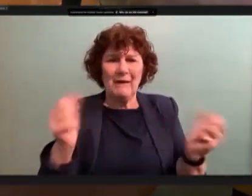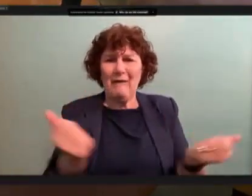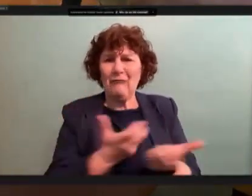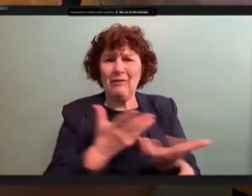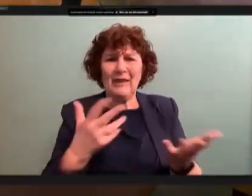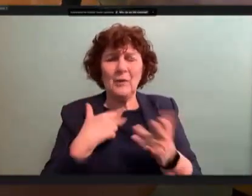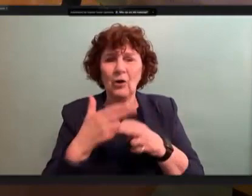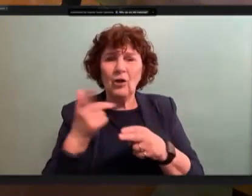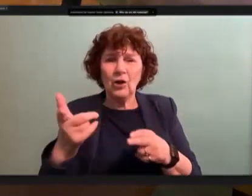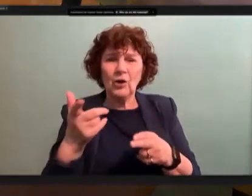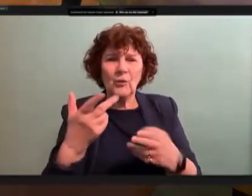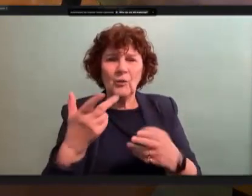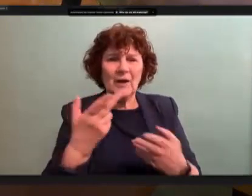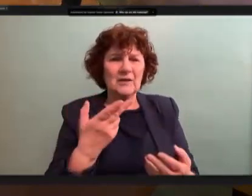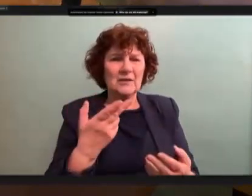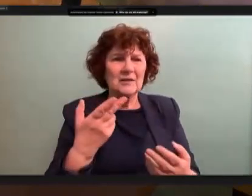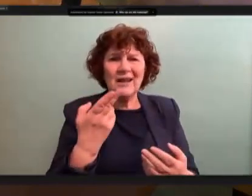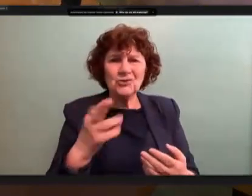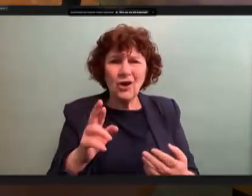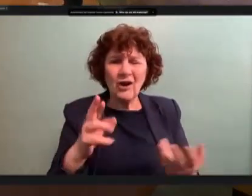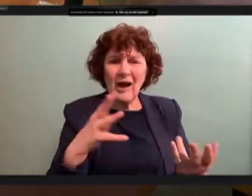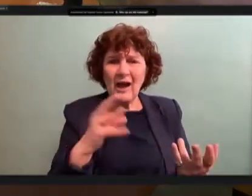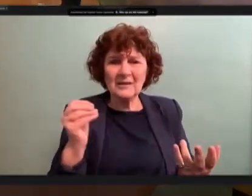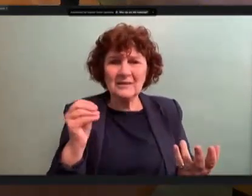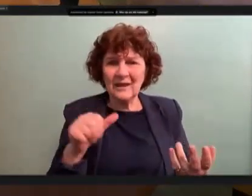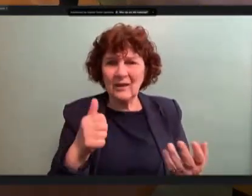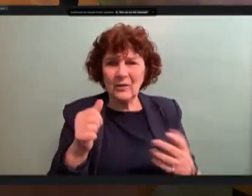word? Payroll, so forth.